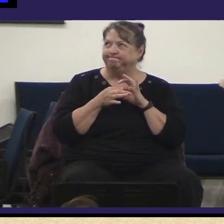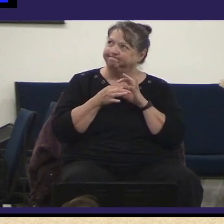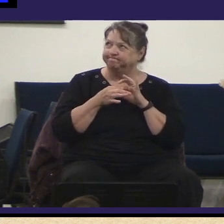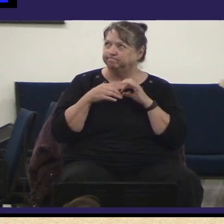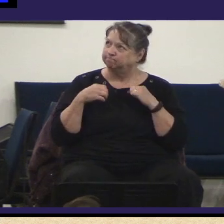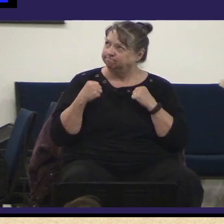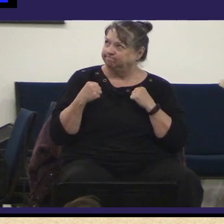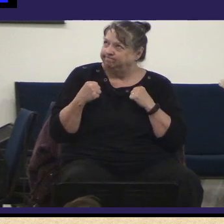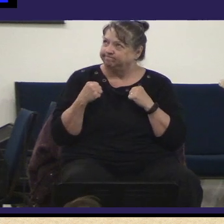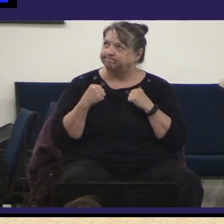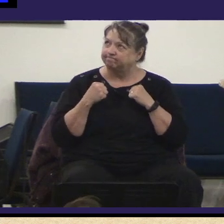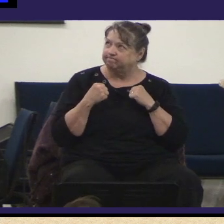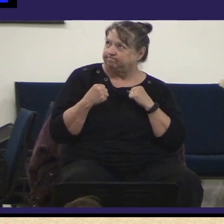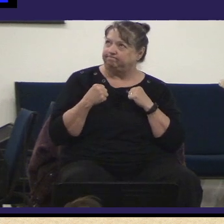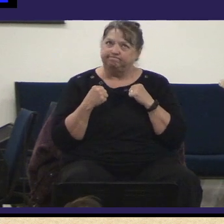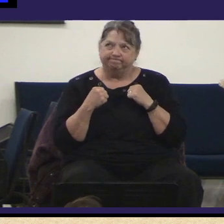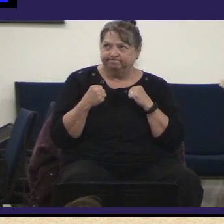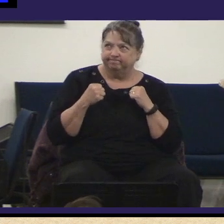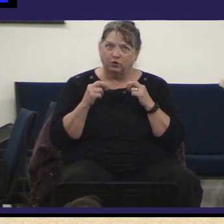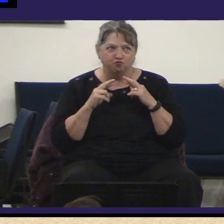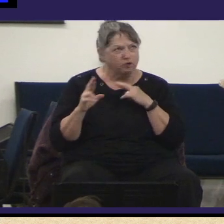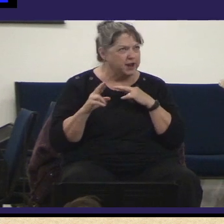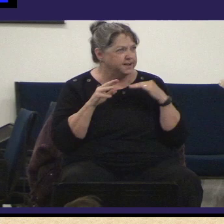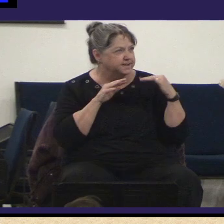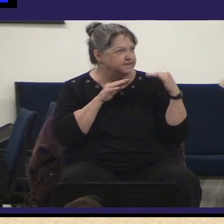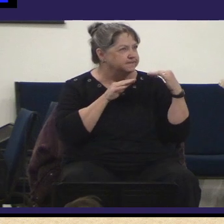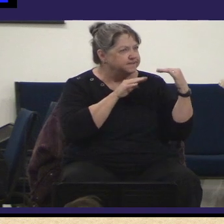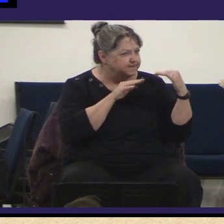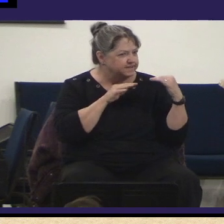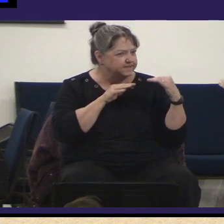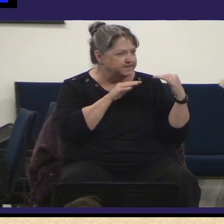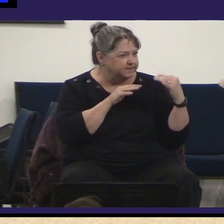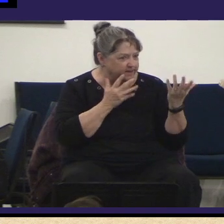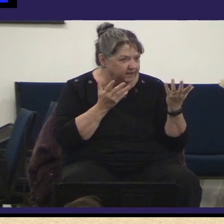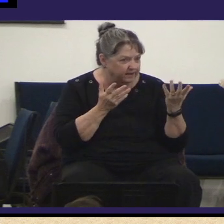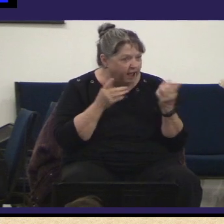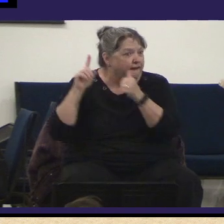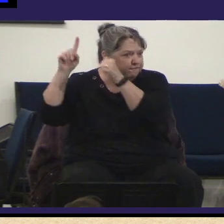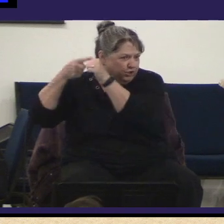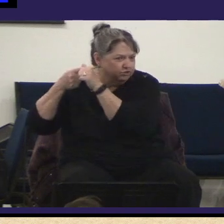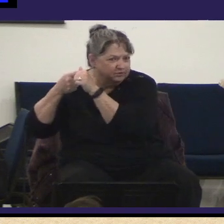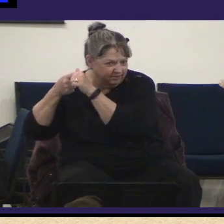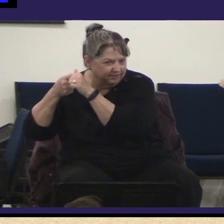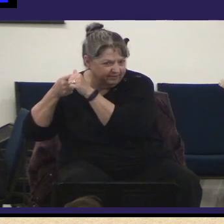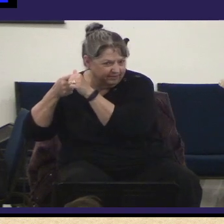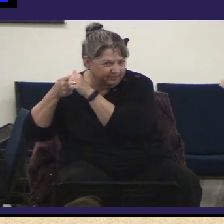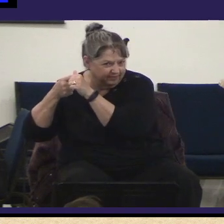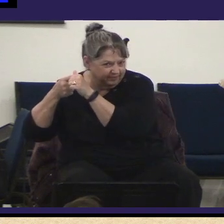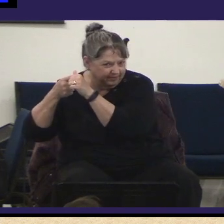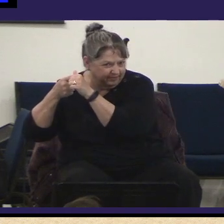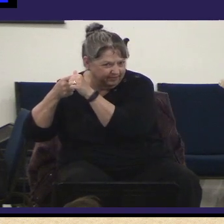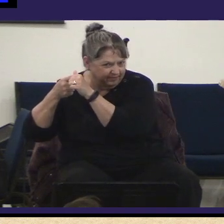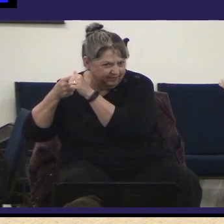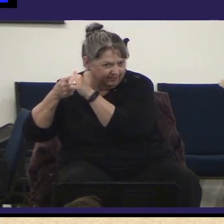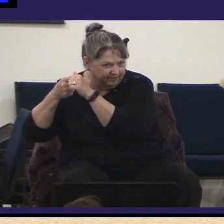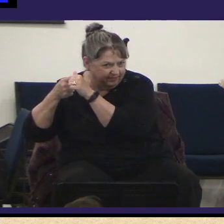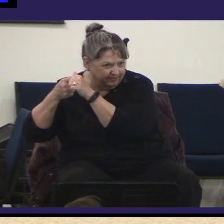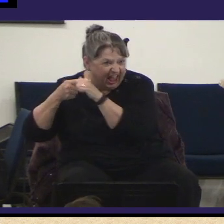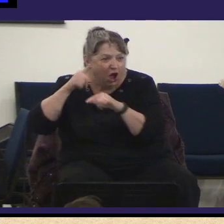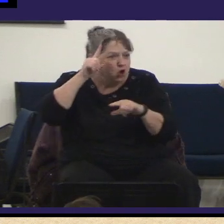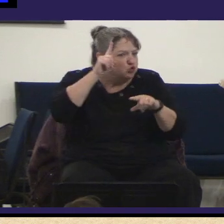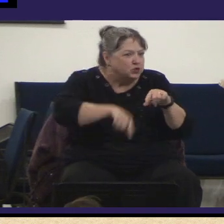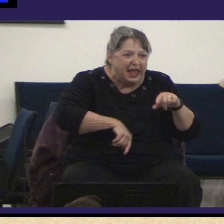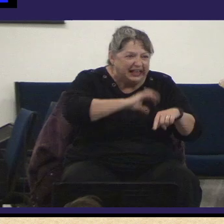our ability to hold on. You see, church, we're talking here about spirit beings.